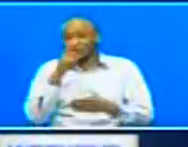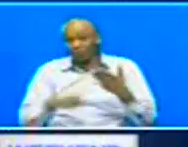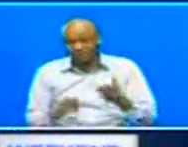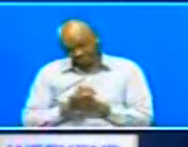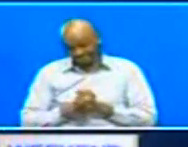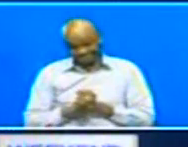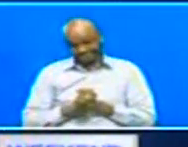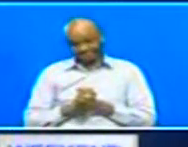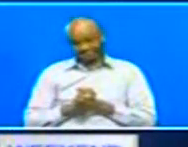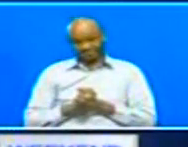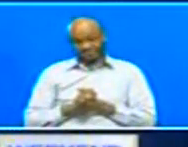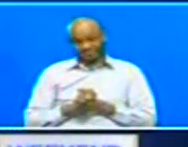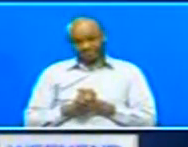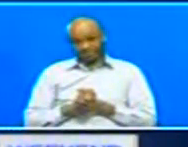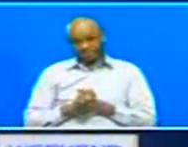becomes,